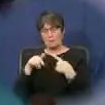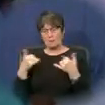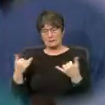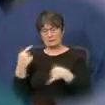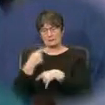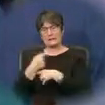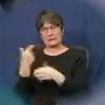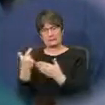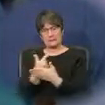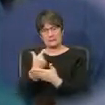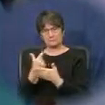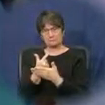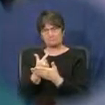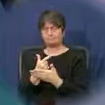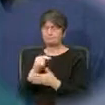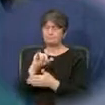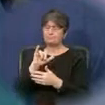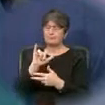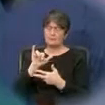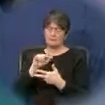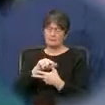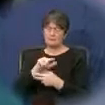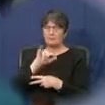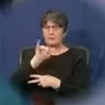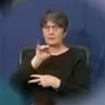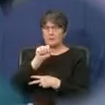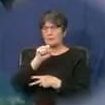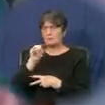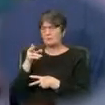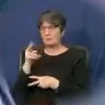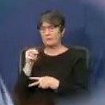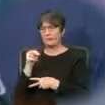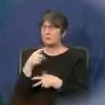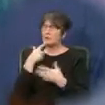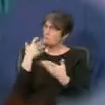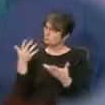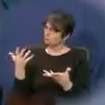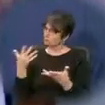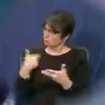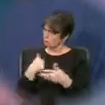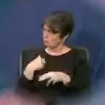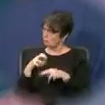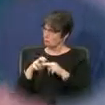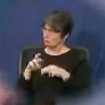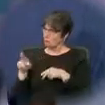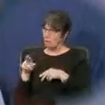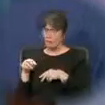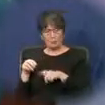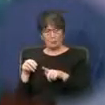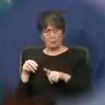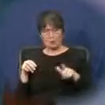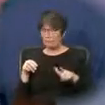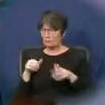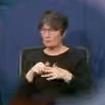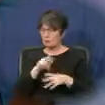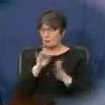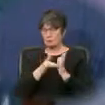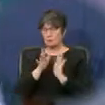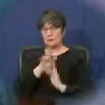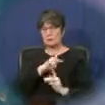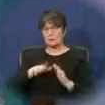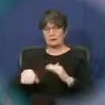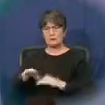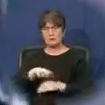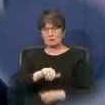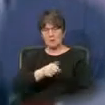gospel, when James and John ask for positions of the right and the left in Jesus' kingdom, that